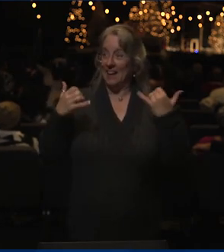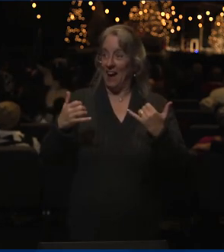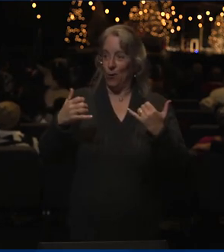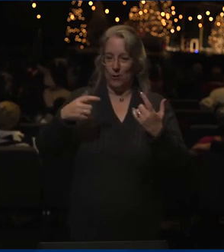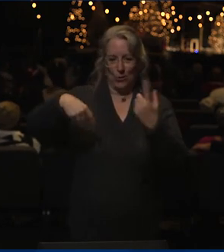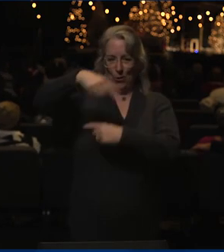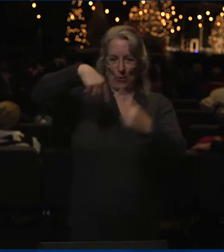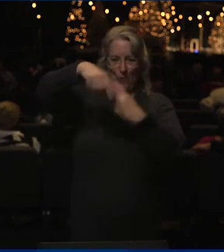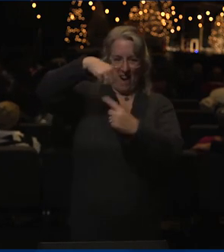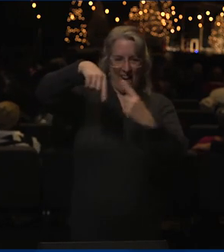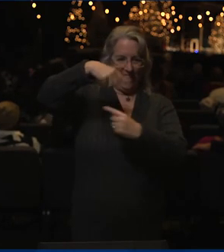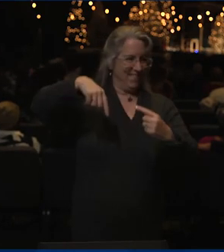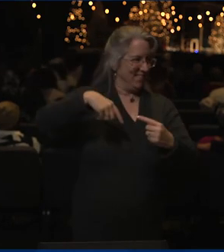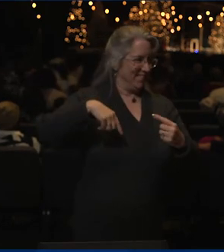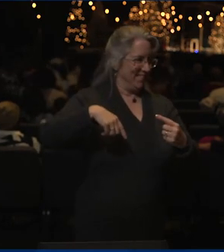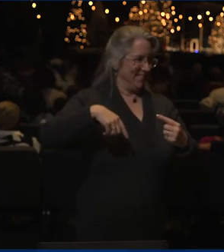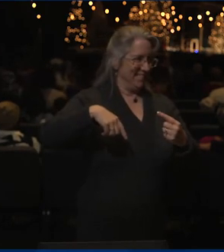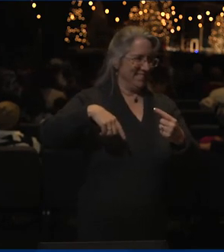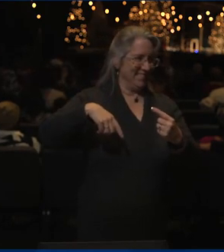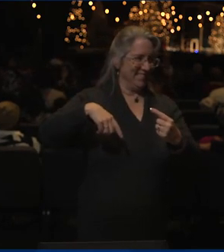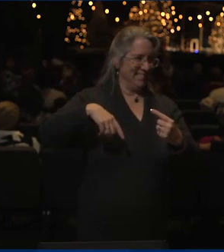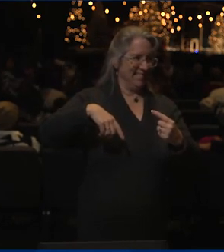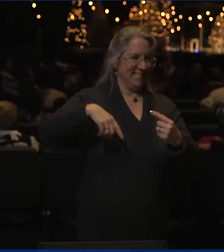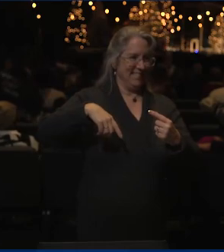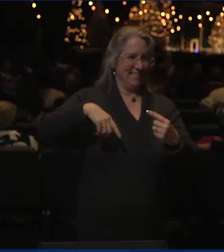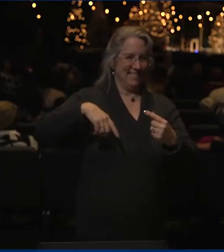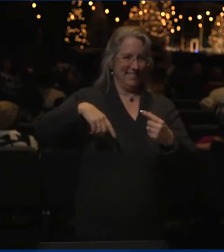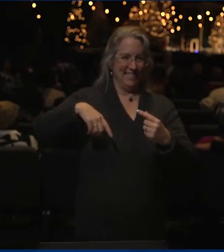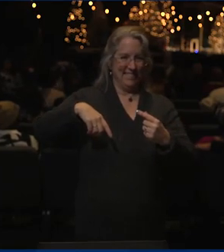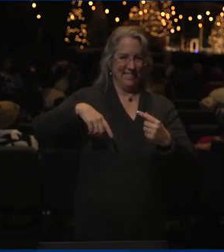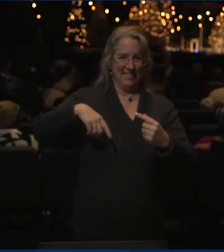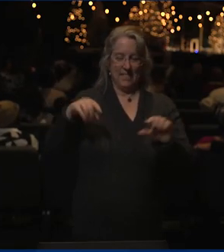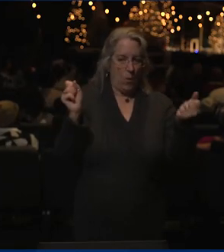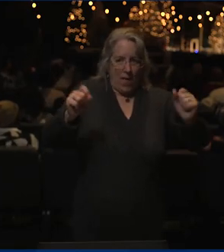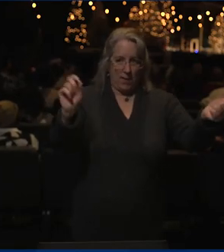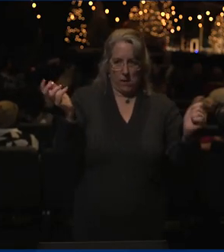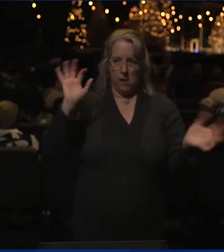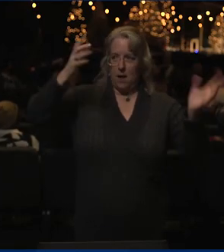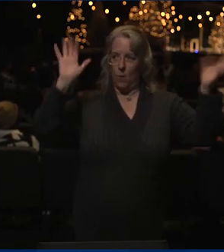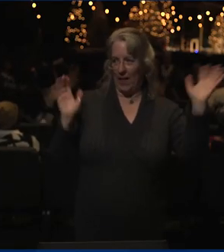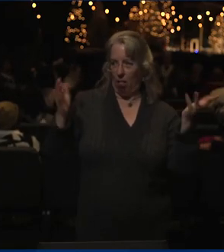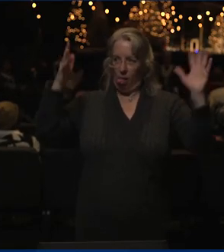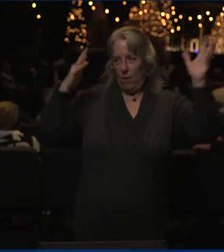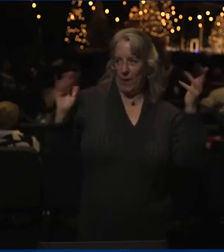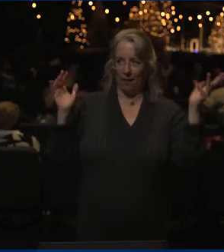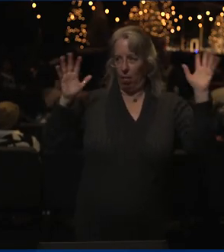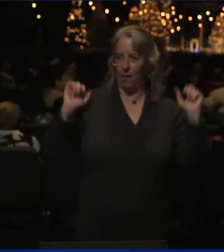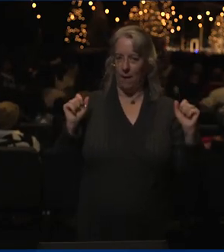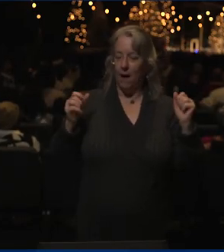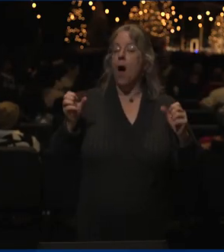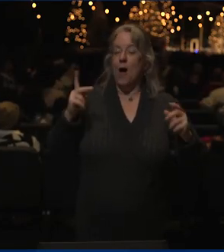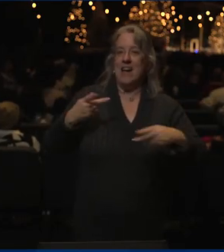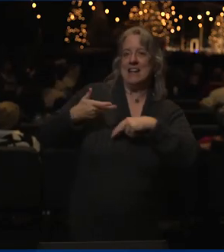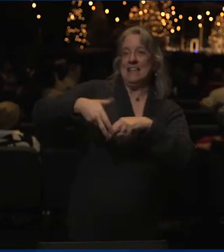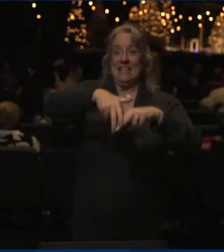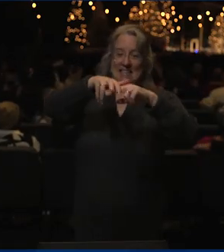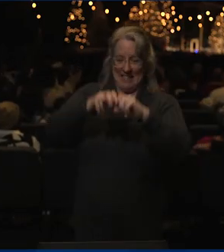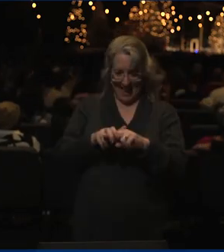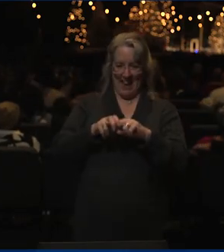around. All right. Wiggle, wiggle, wiggle, wiggle, wiggle. Sit back